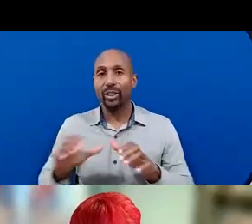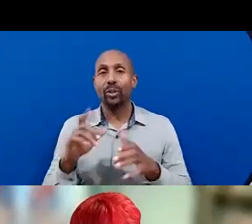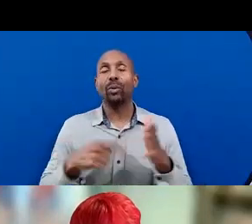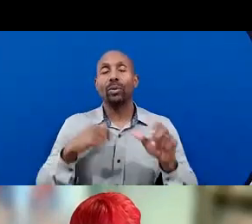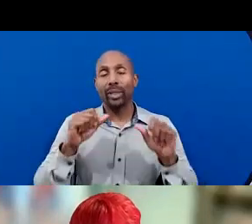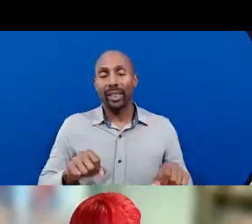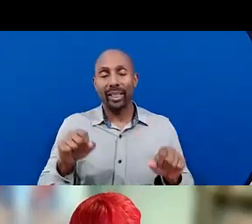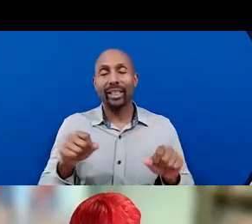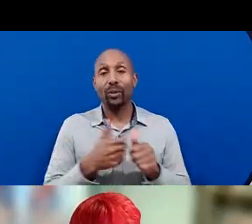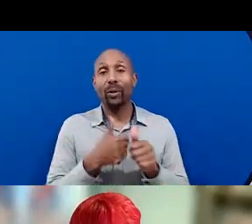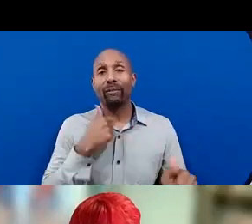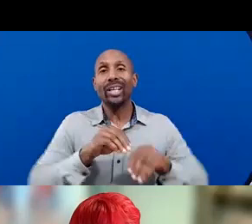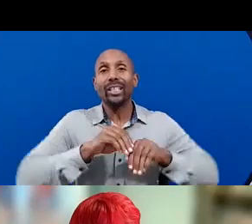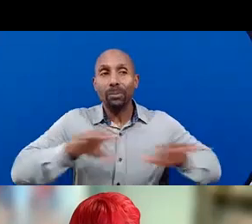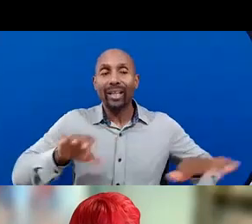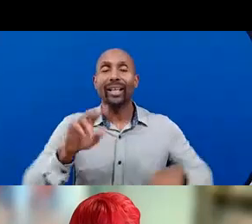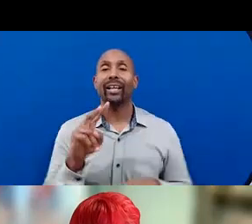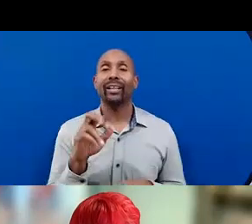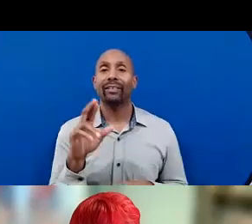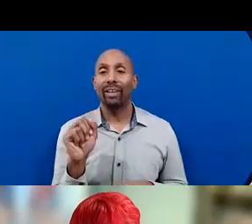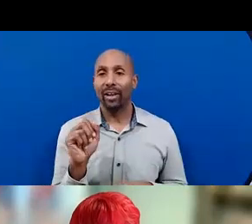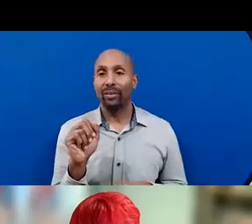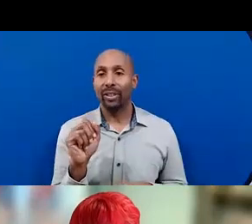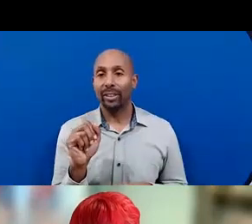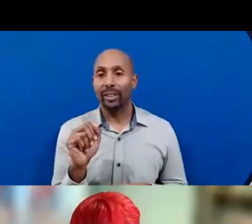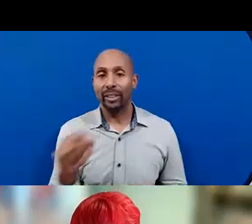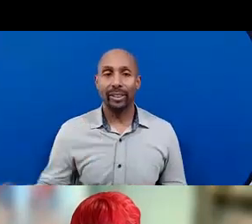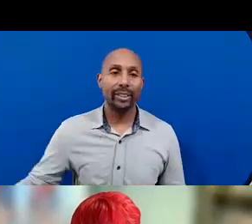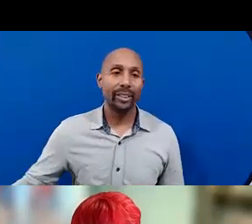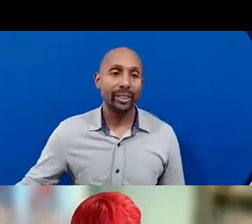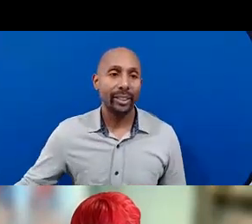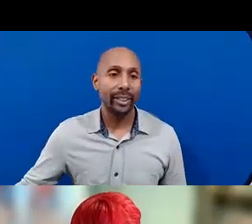yet about the, oh, that sounds shaming, I don't mean to shame, had asked about